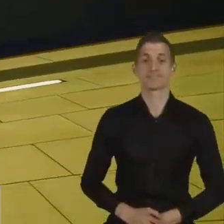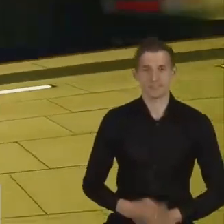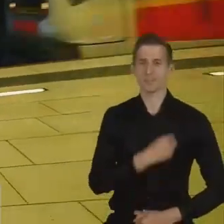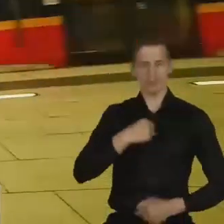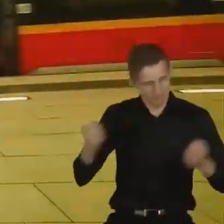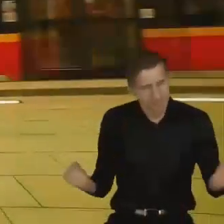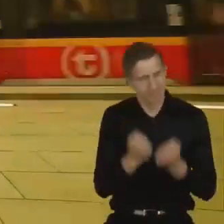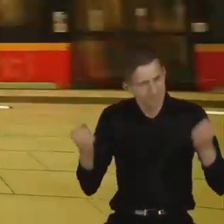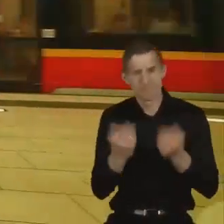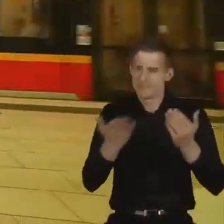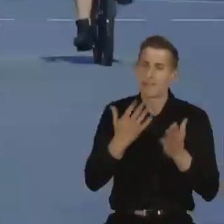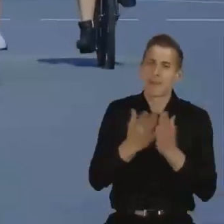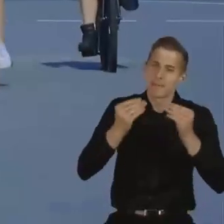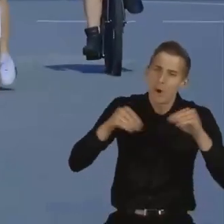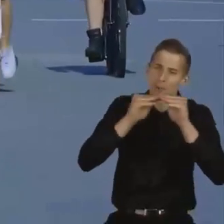sustainable development